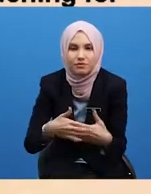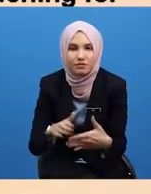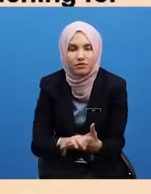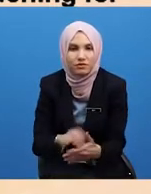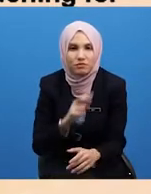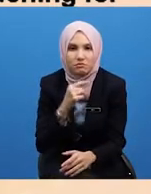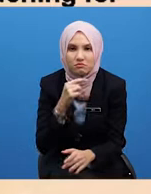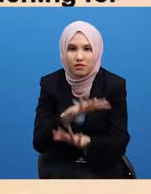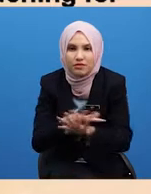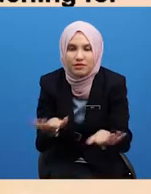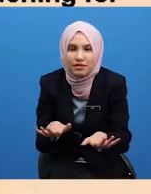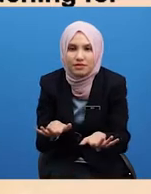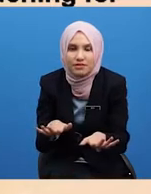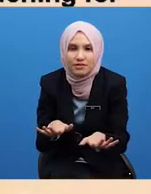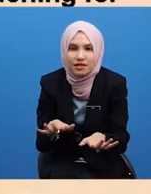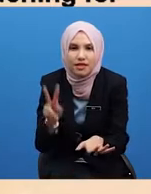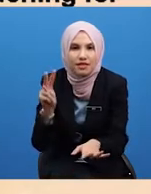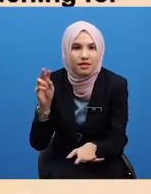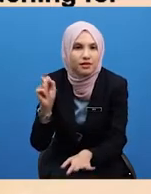says nothing at the dining table.